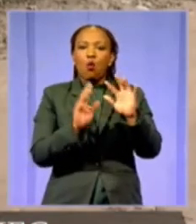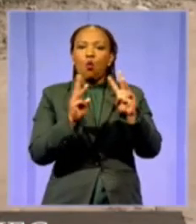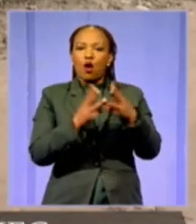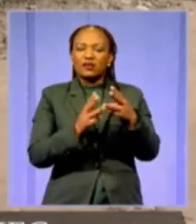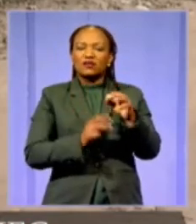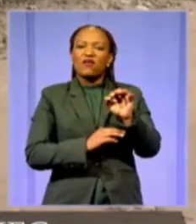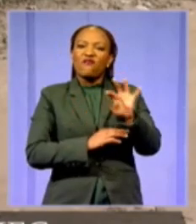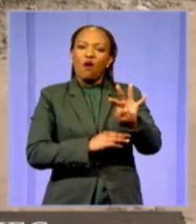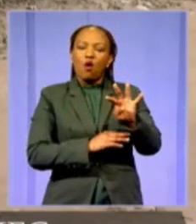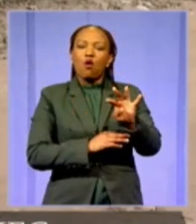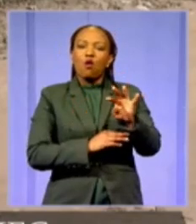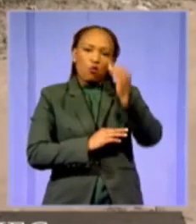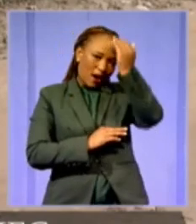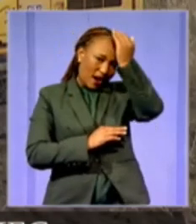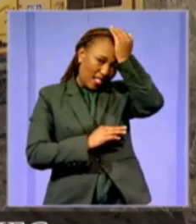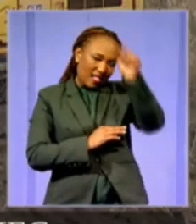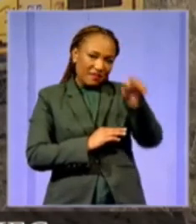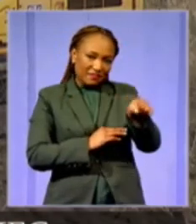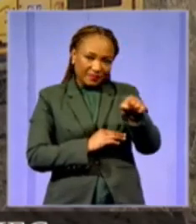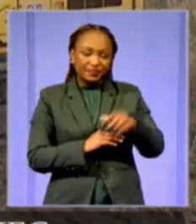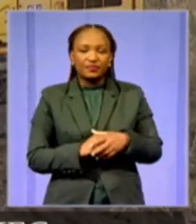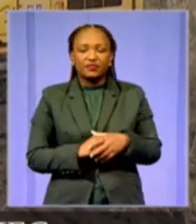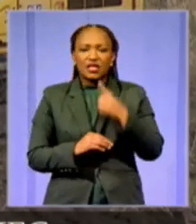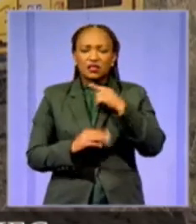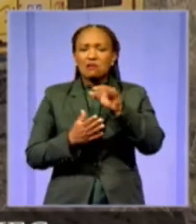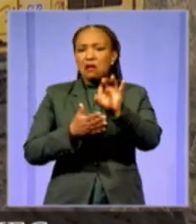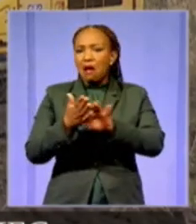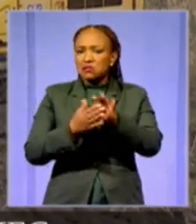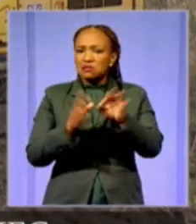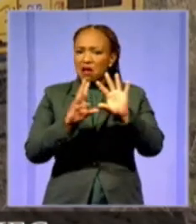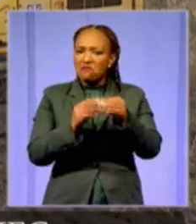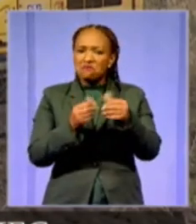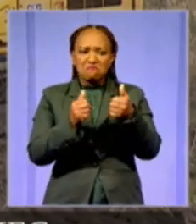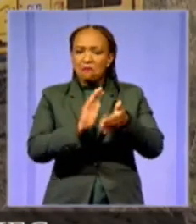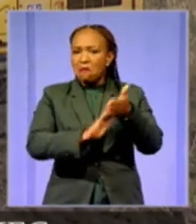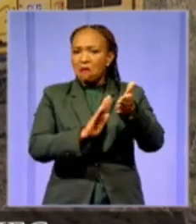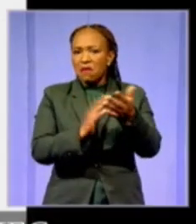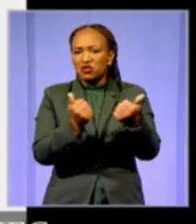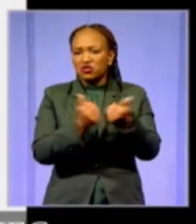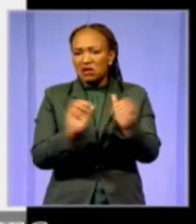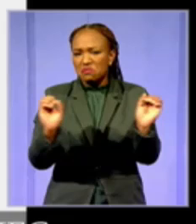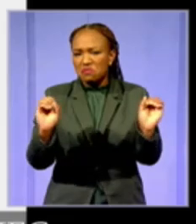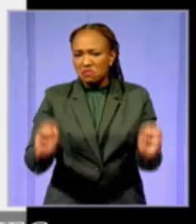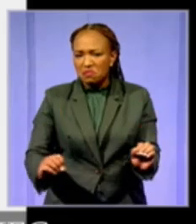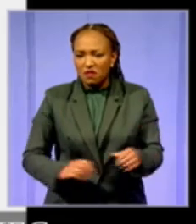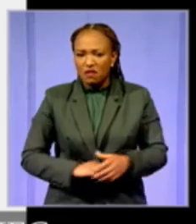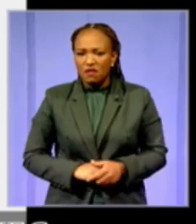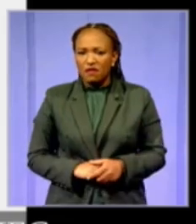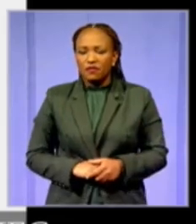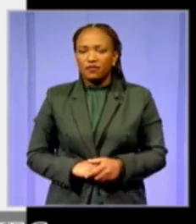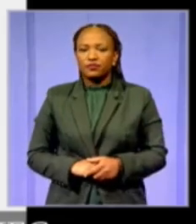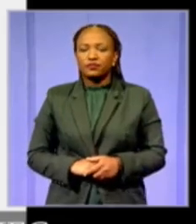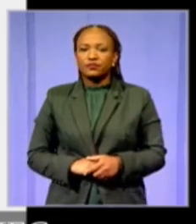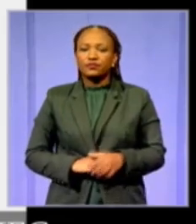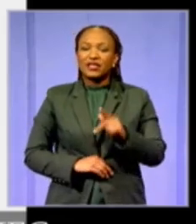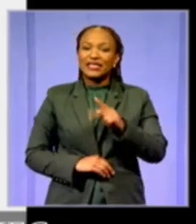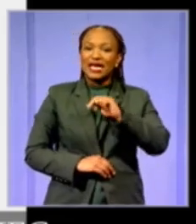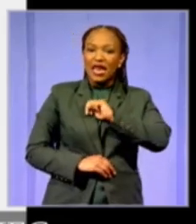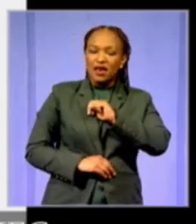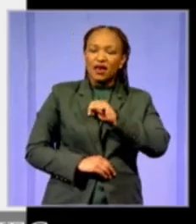Ditlhopho IEC ya re ditlhopho di tsamaile sentle ntle le dikgoreletsi. KwaZulu-Natal by-elections abe